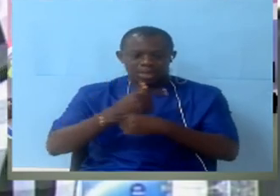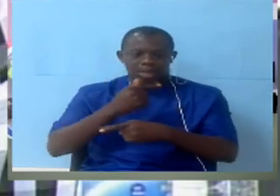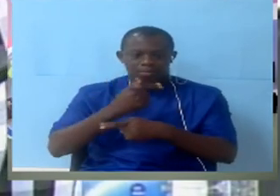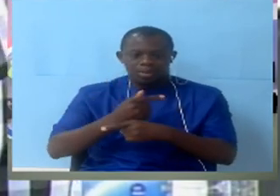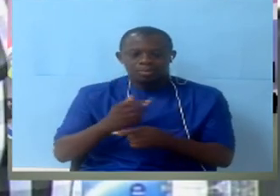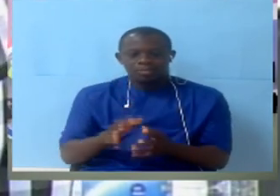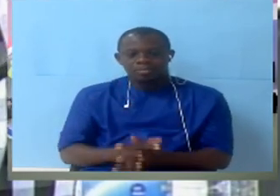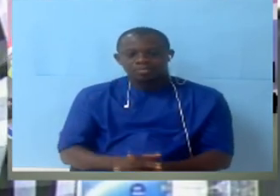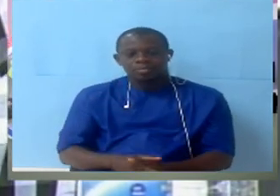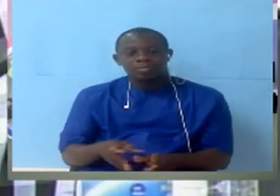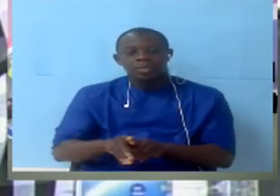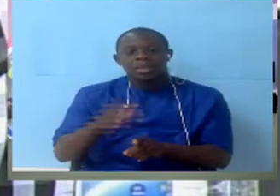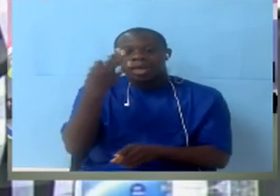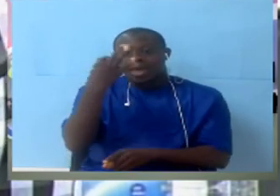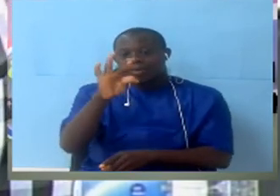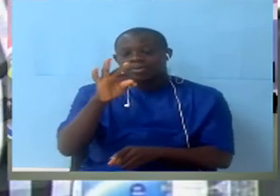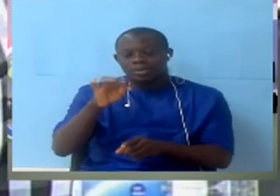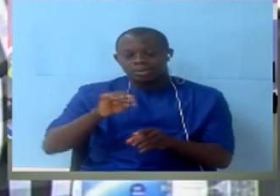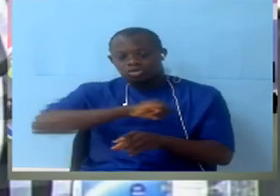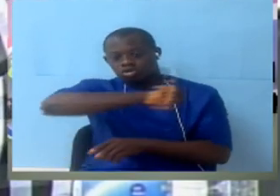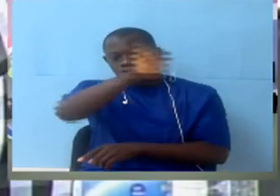in Europe,